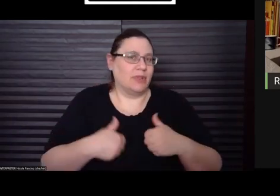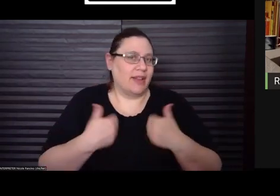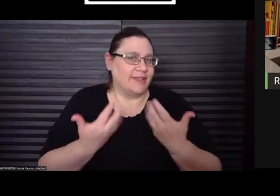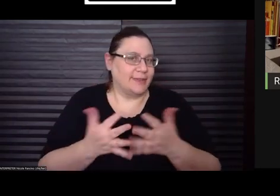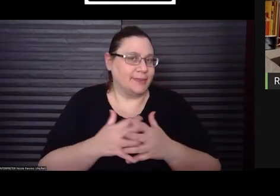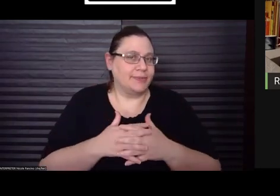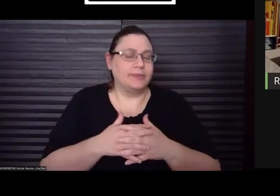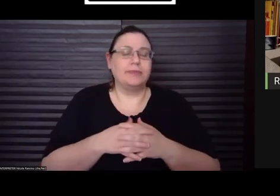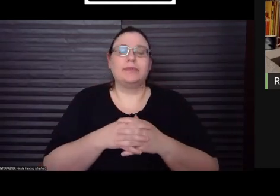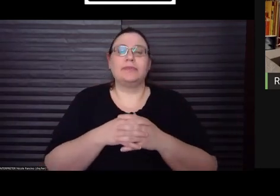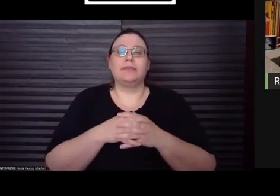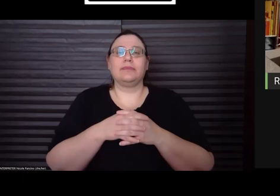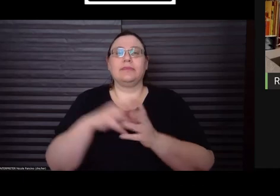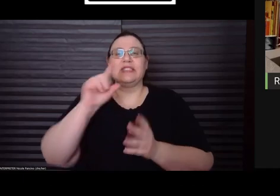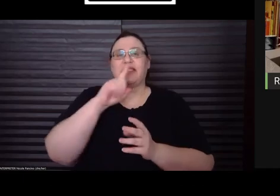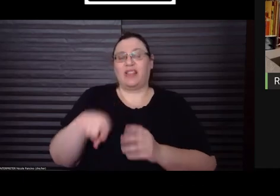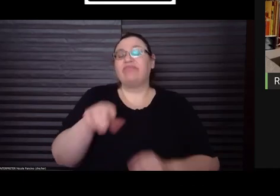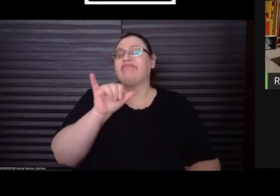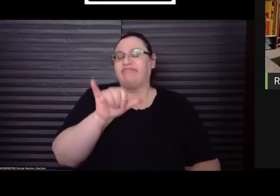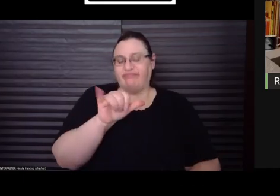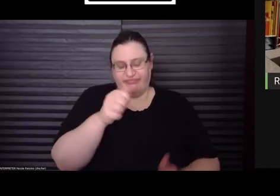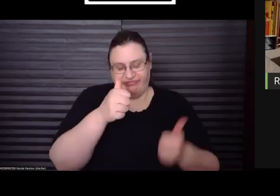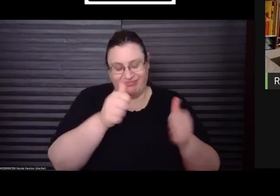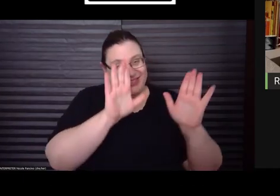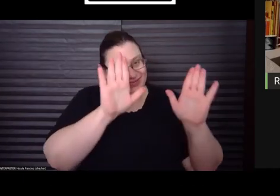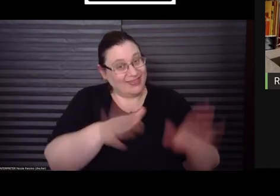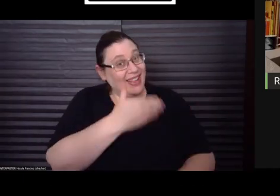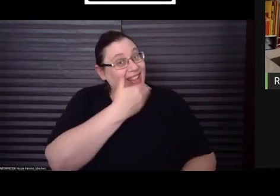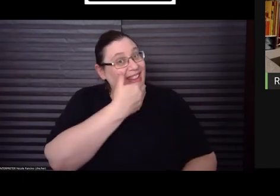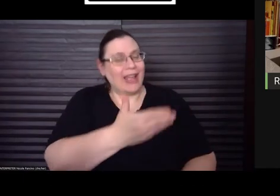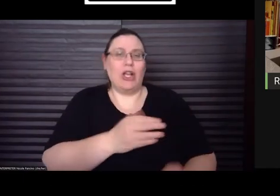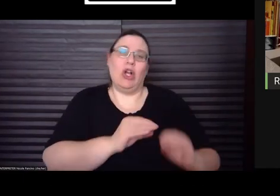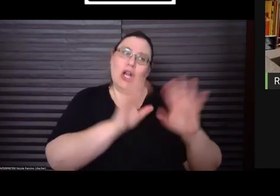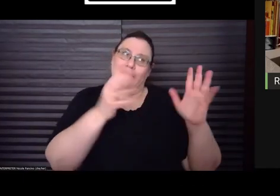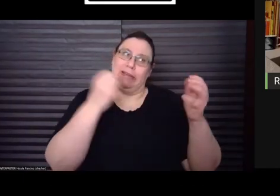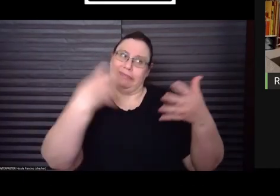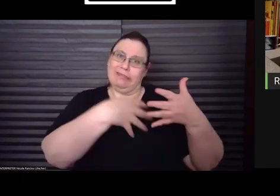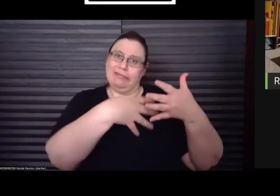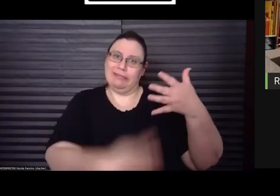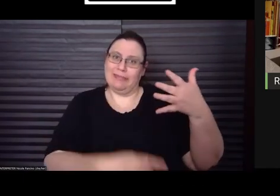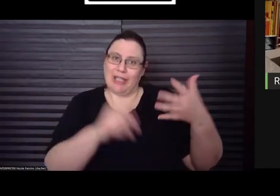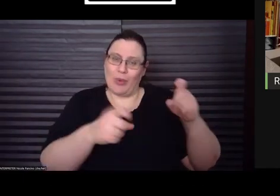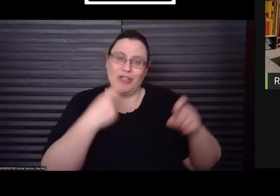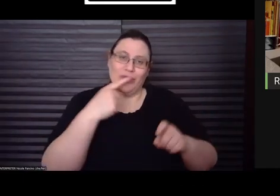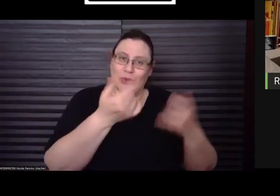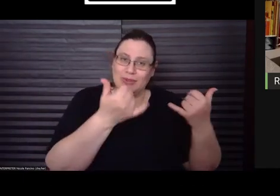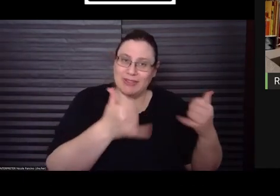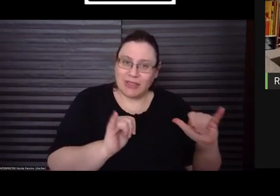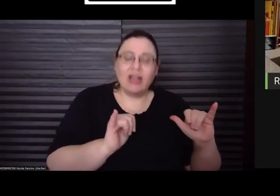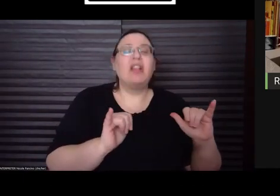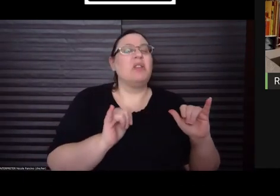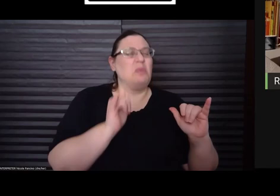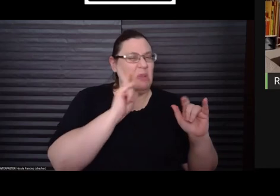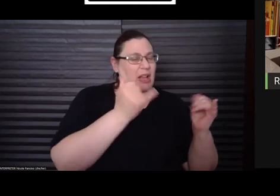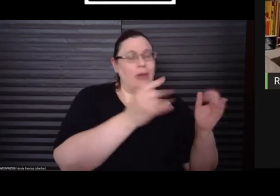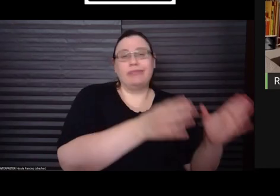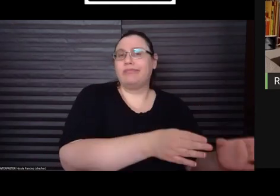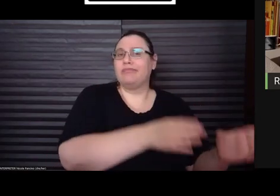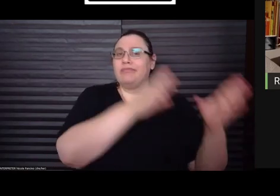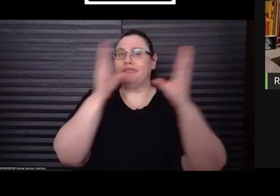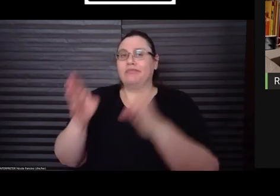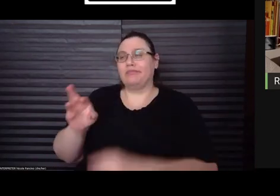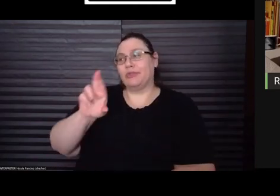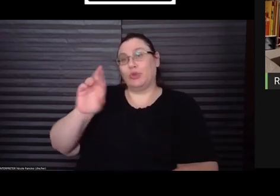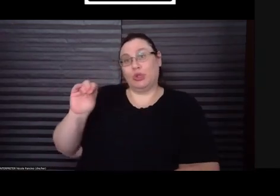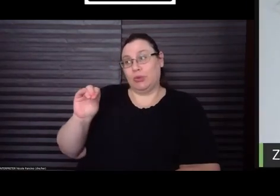simple lives. Yeah. Excellent. Thank you. Obviously I have many questions for you, but we're going to switch over